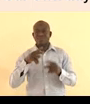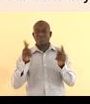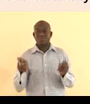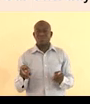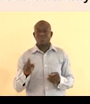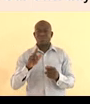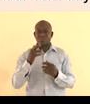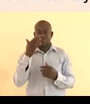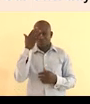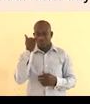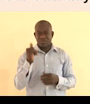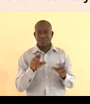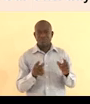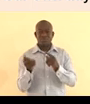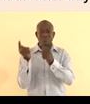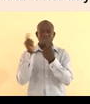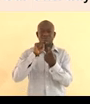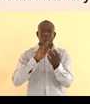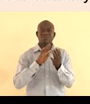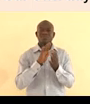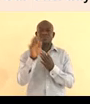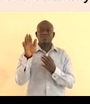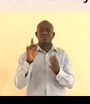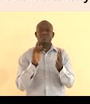turn against Jesus?